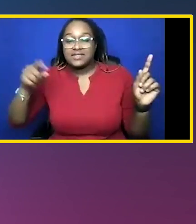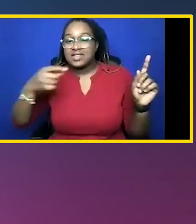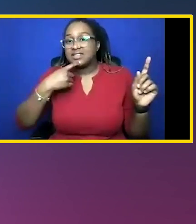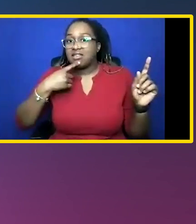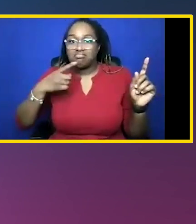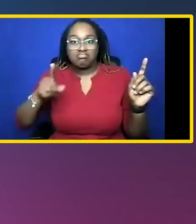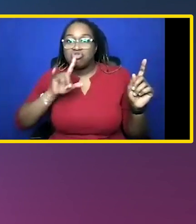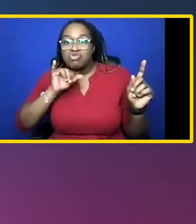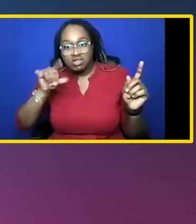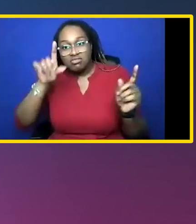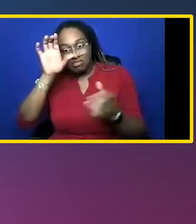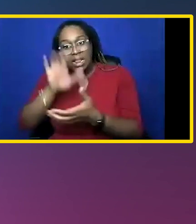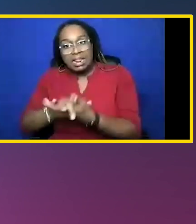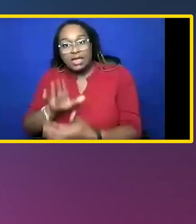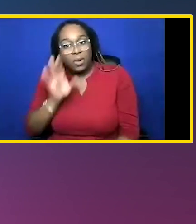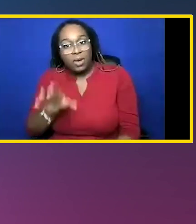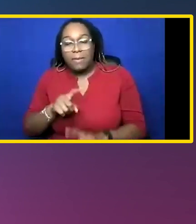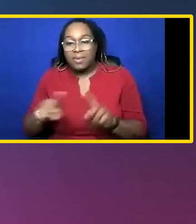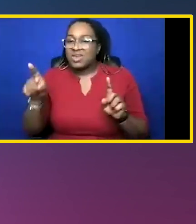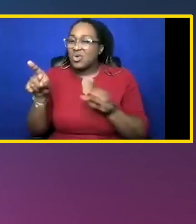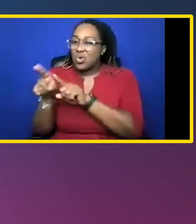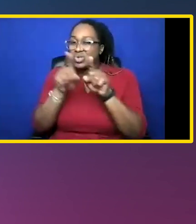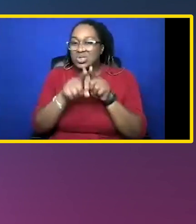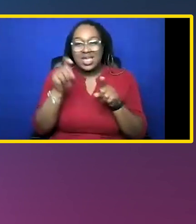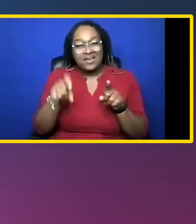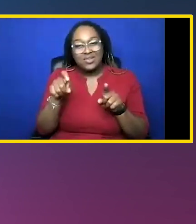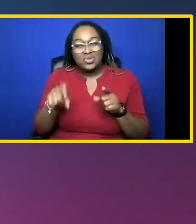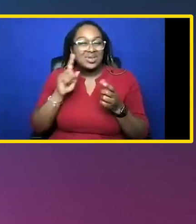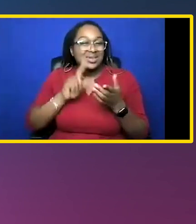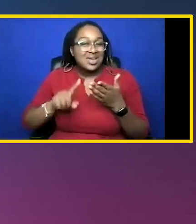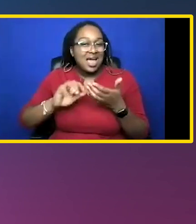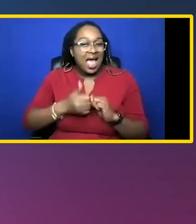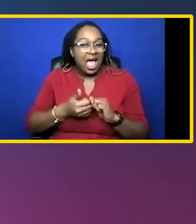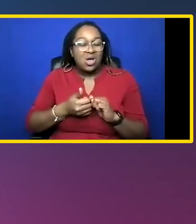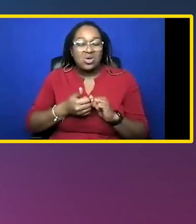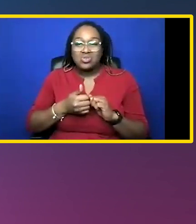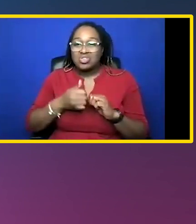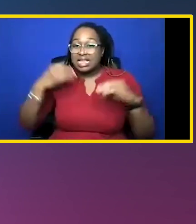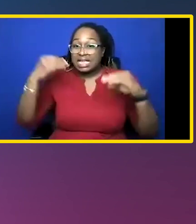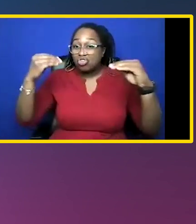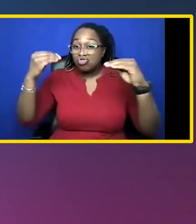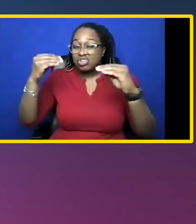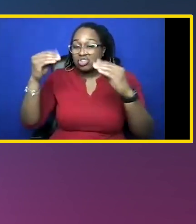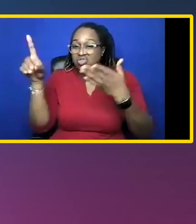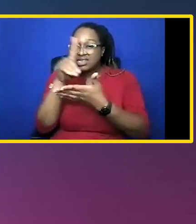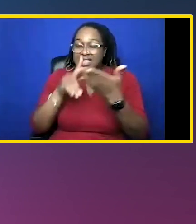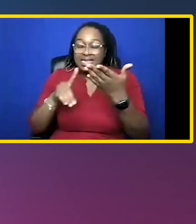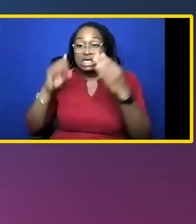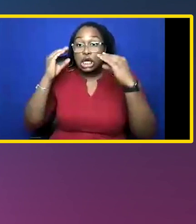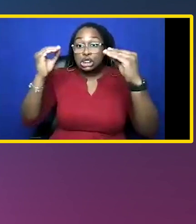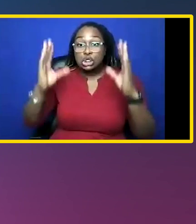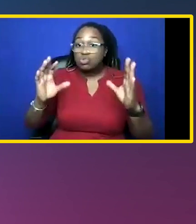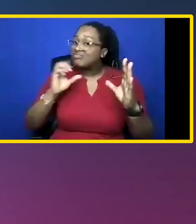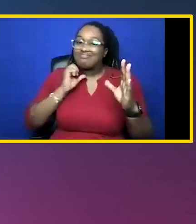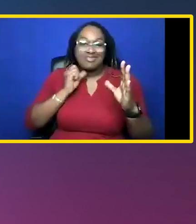and then maybe you'll believe it. But you have to also look into how is the instructional design, because teachers aren't taught how to